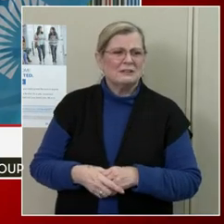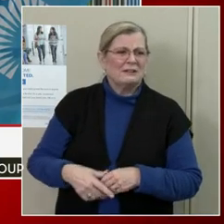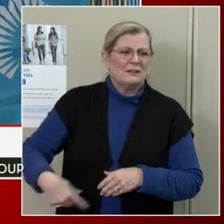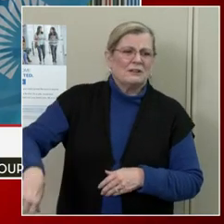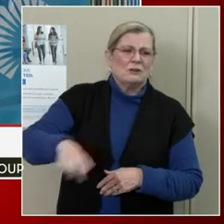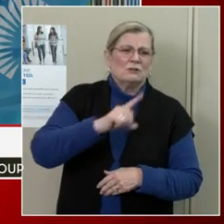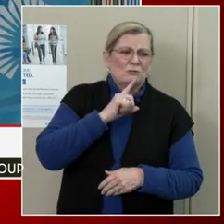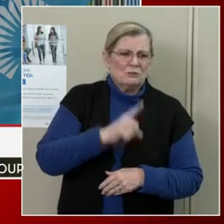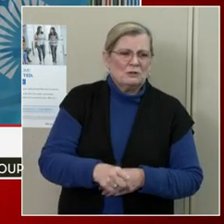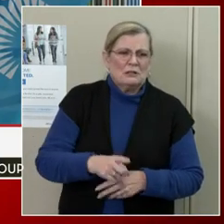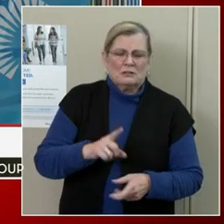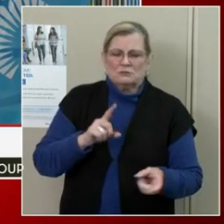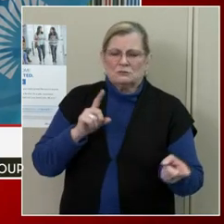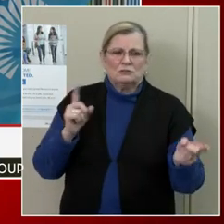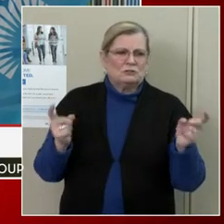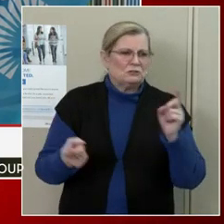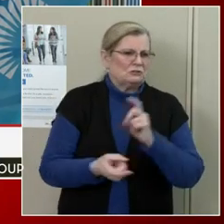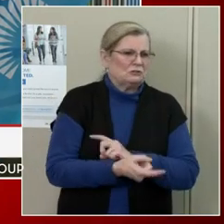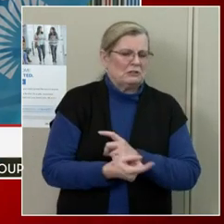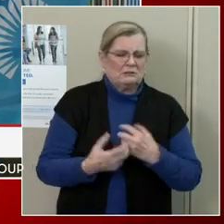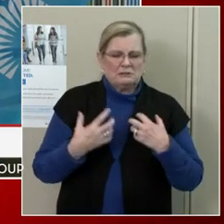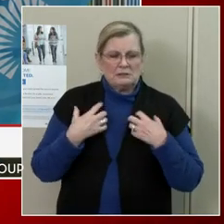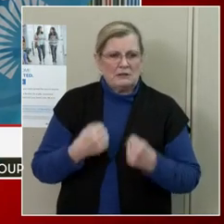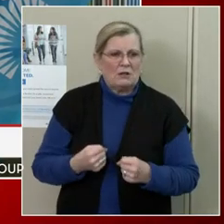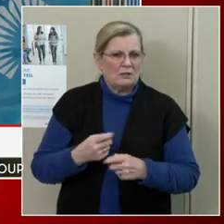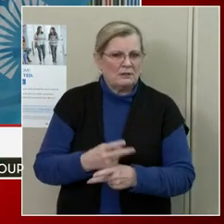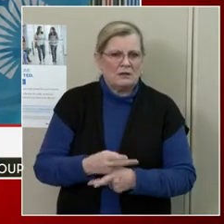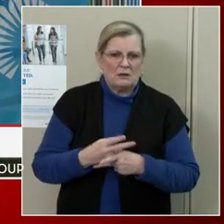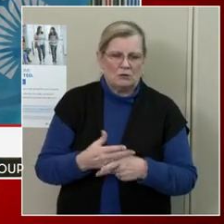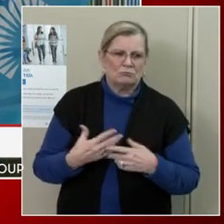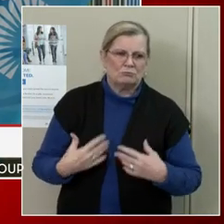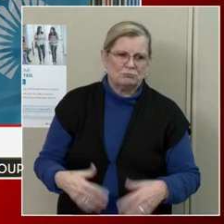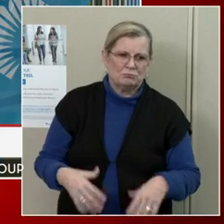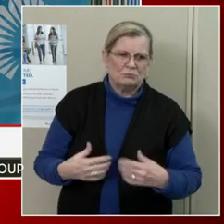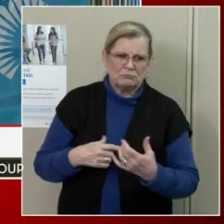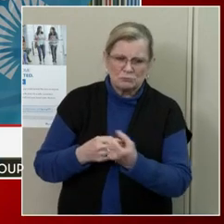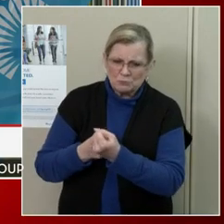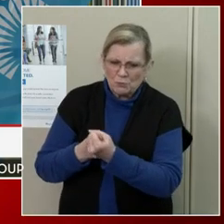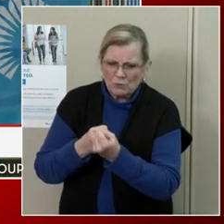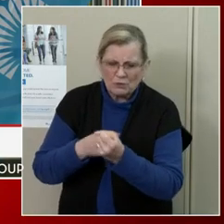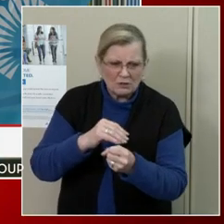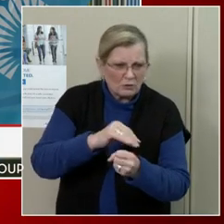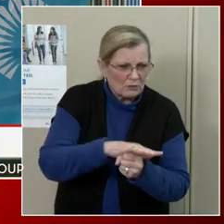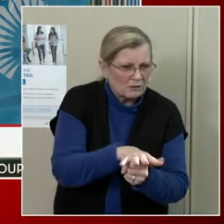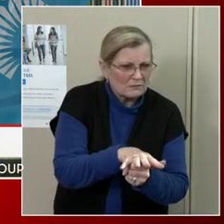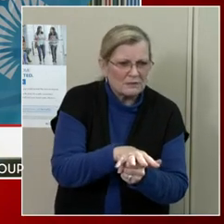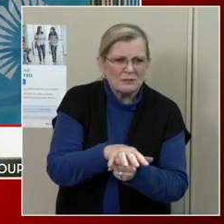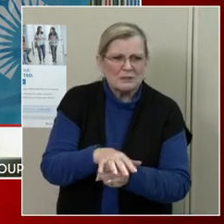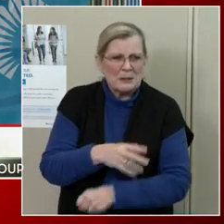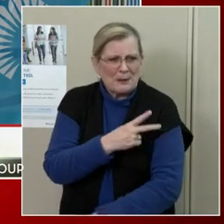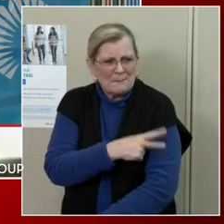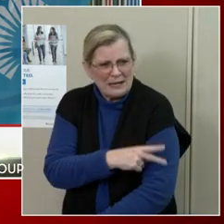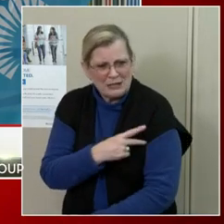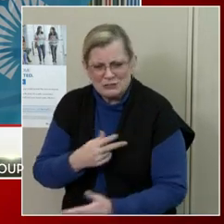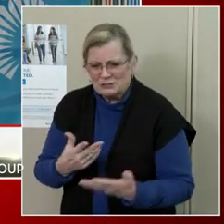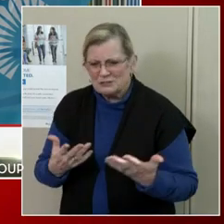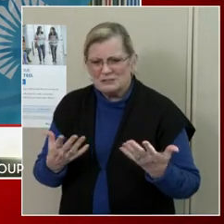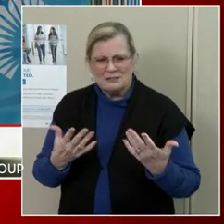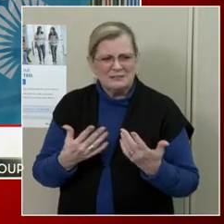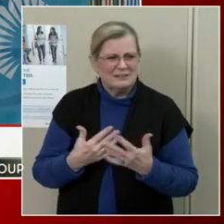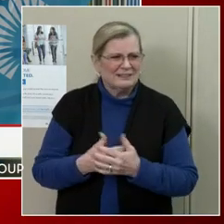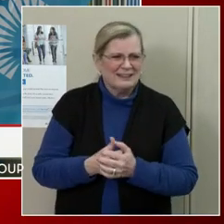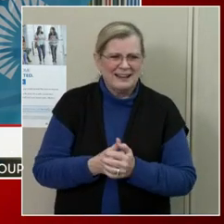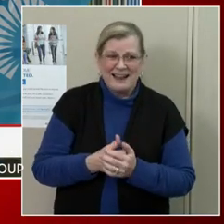and outside of Kaiser Permanente for COVID patients. I'm particularly proud at Kaiser Permanente of our virtual home